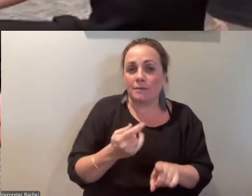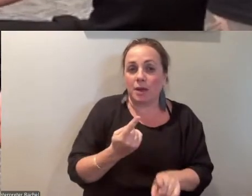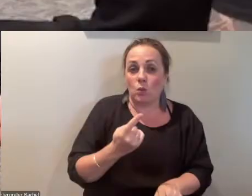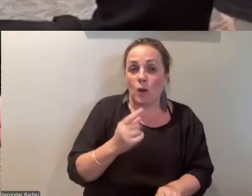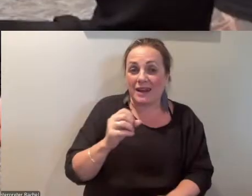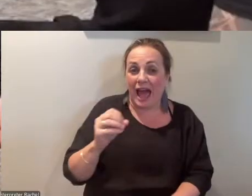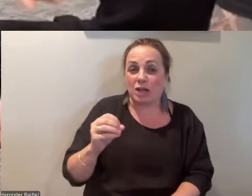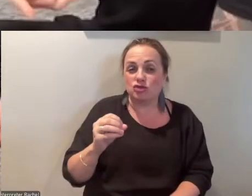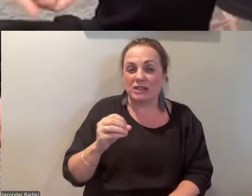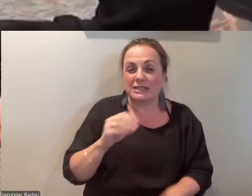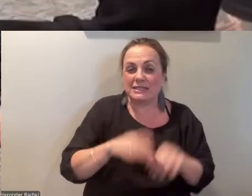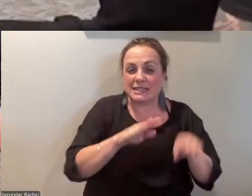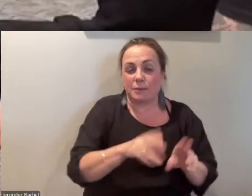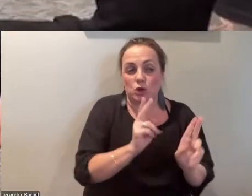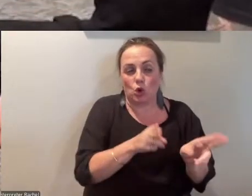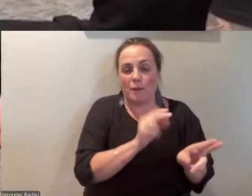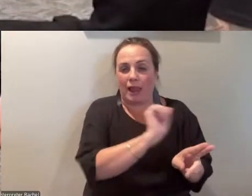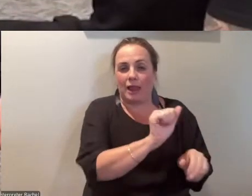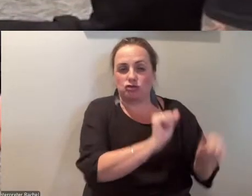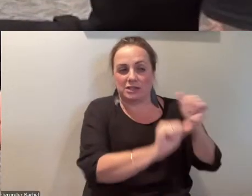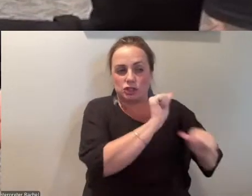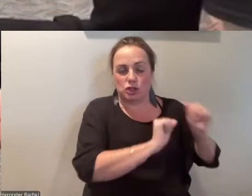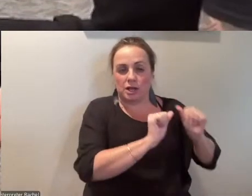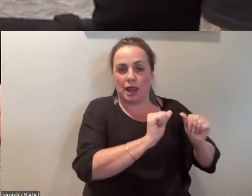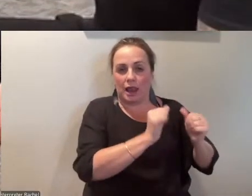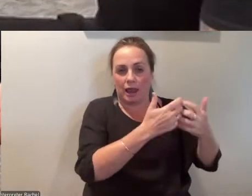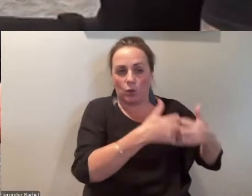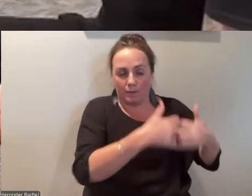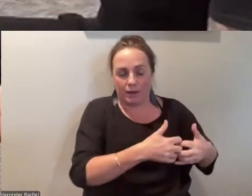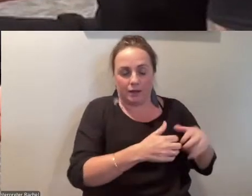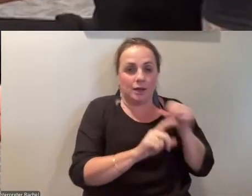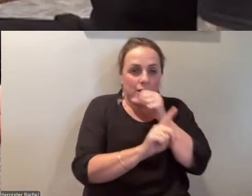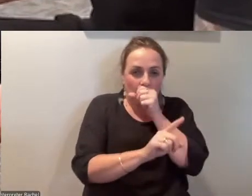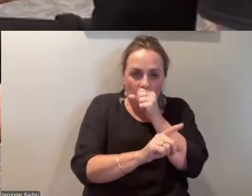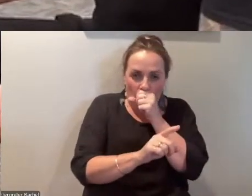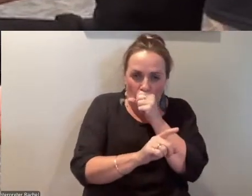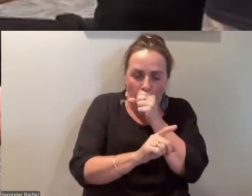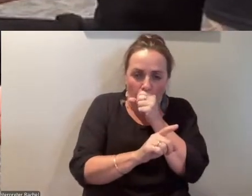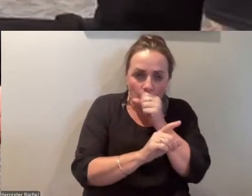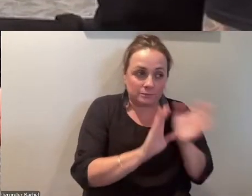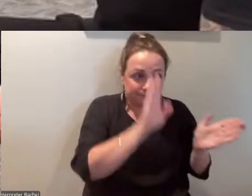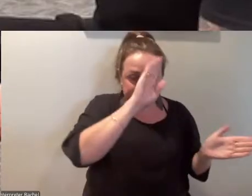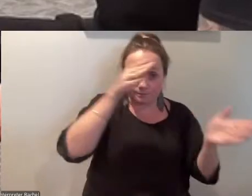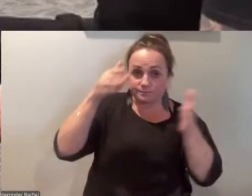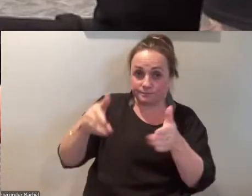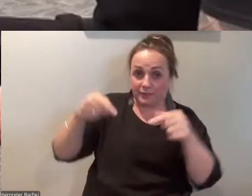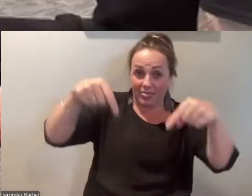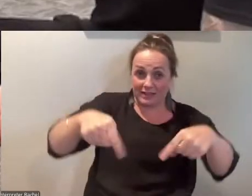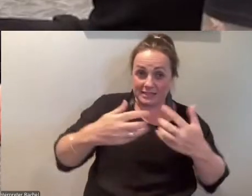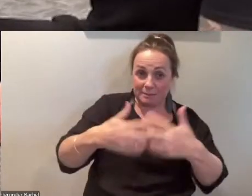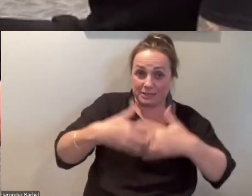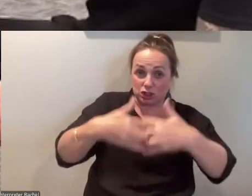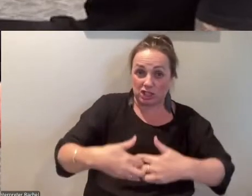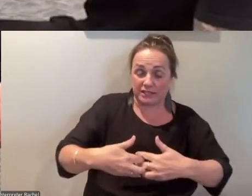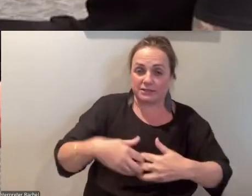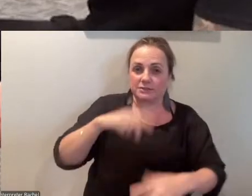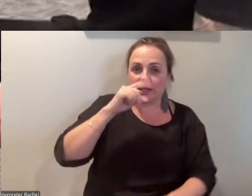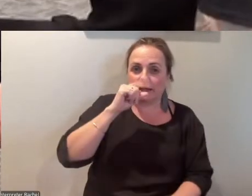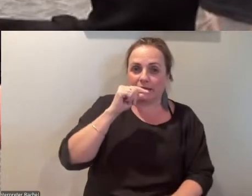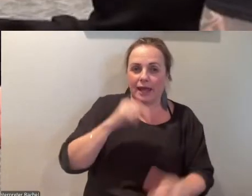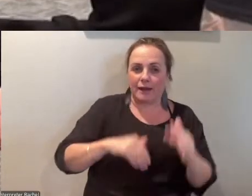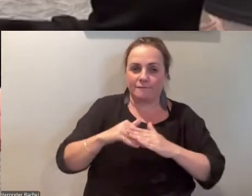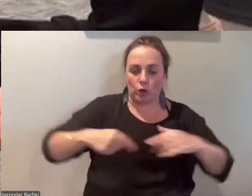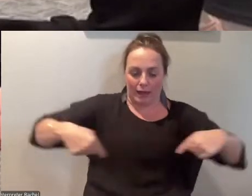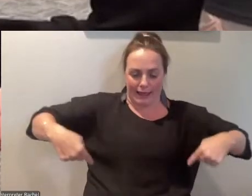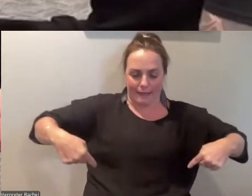physical on both the kiddo and the practitioner. And now with the Trexo, you can get complete hip alignment. You can